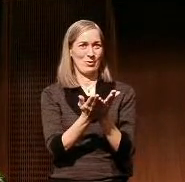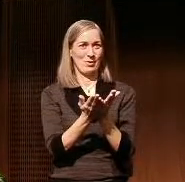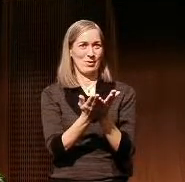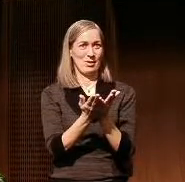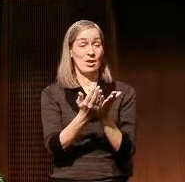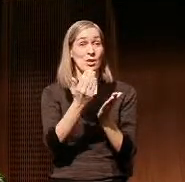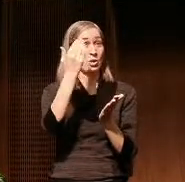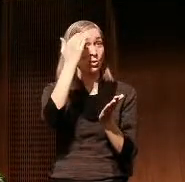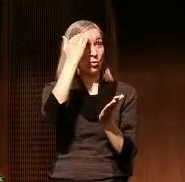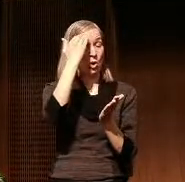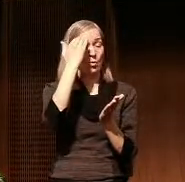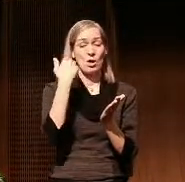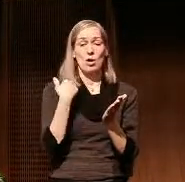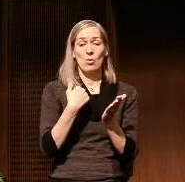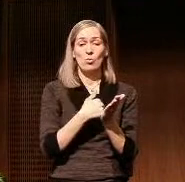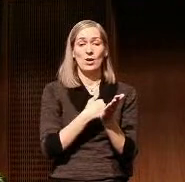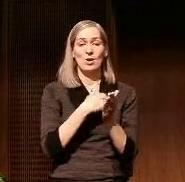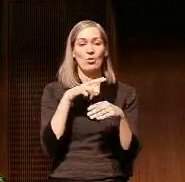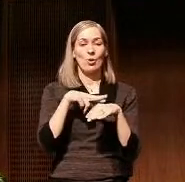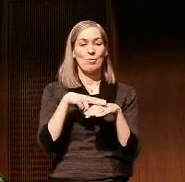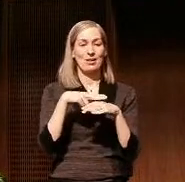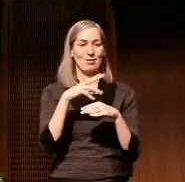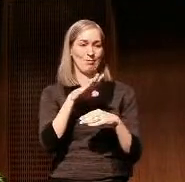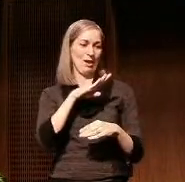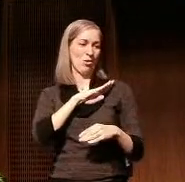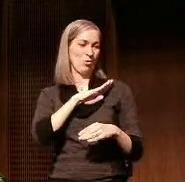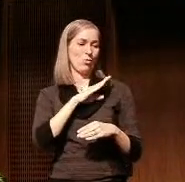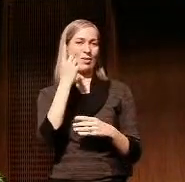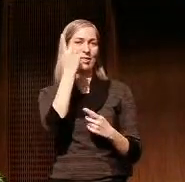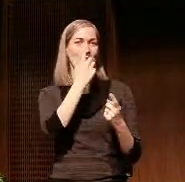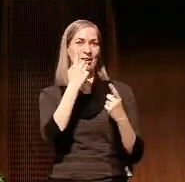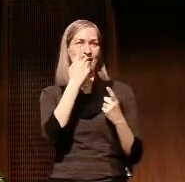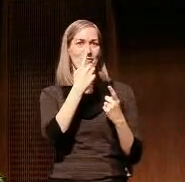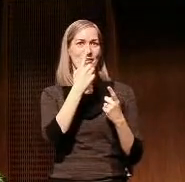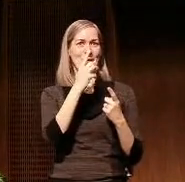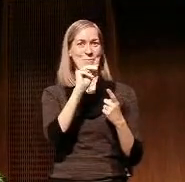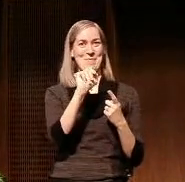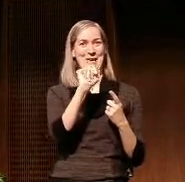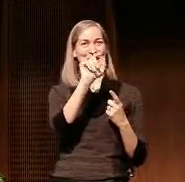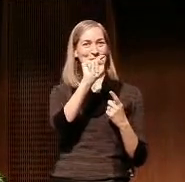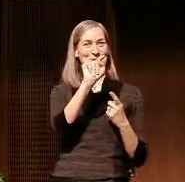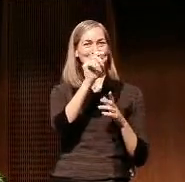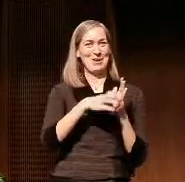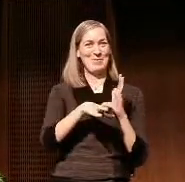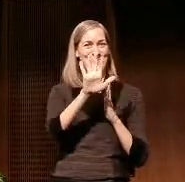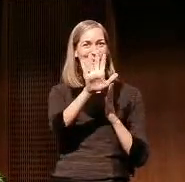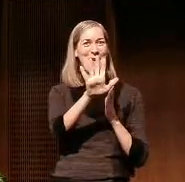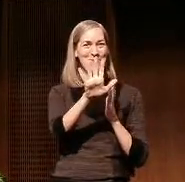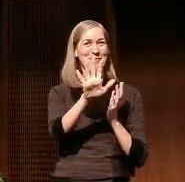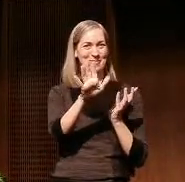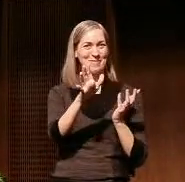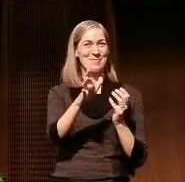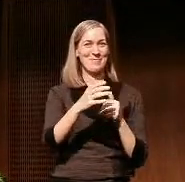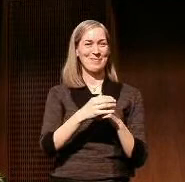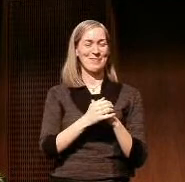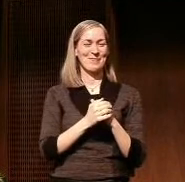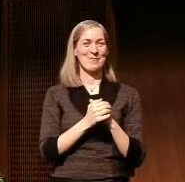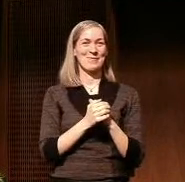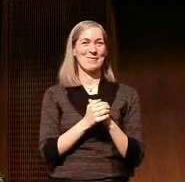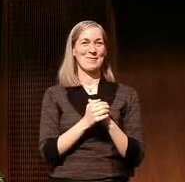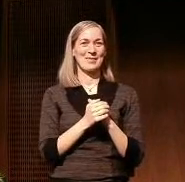You know, we normally think of the beatitudes as that passage in Matthew chapter 5.